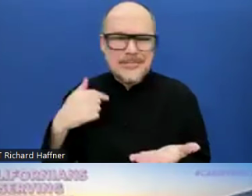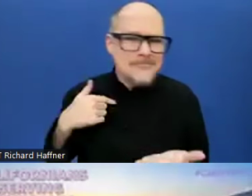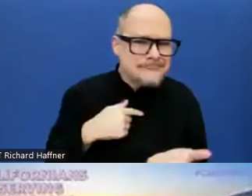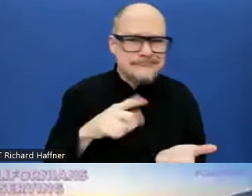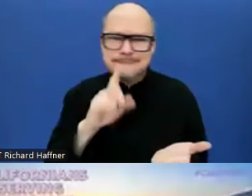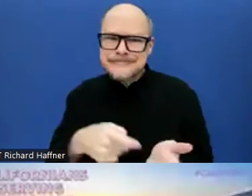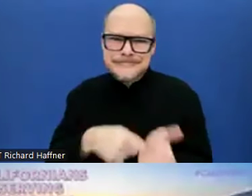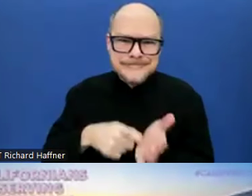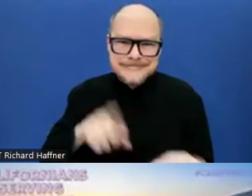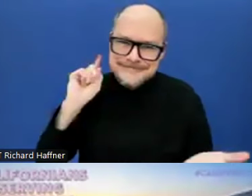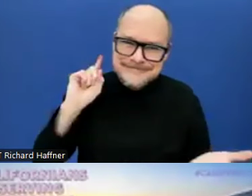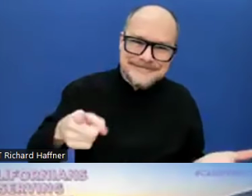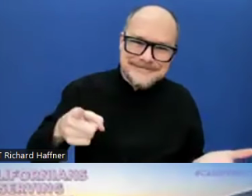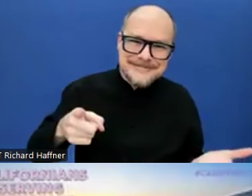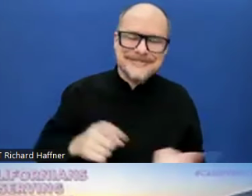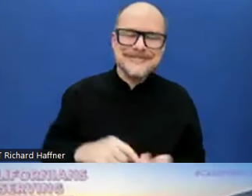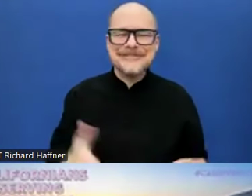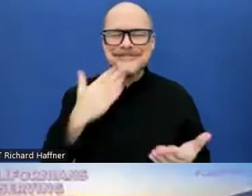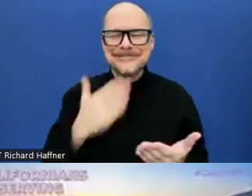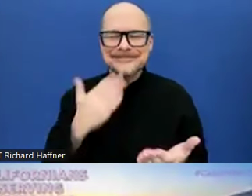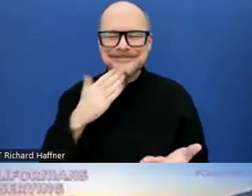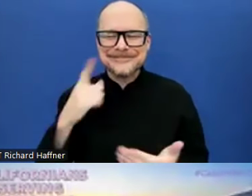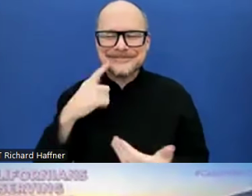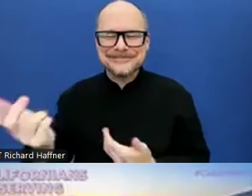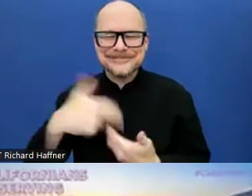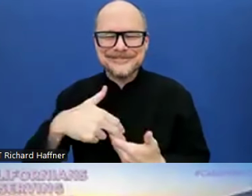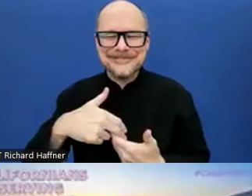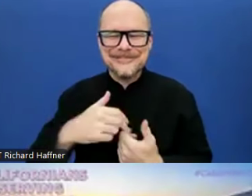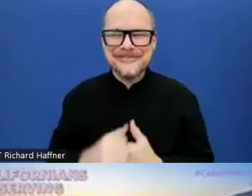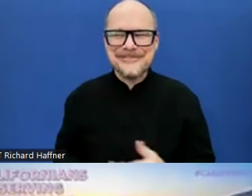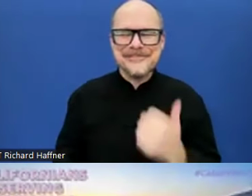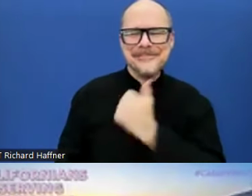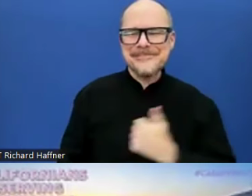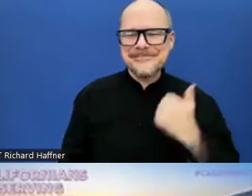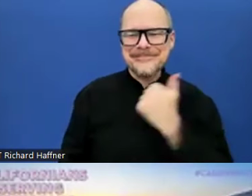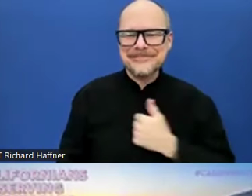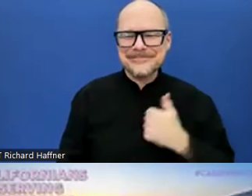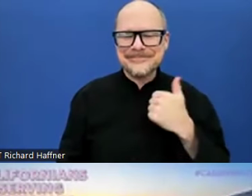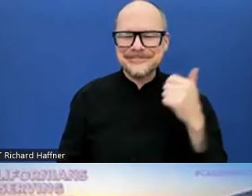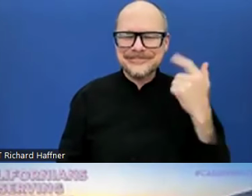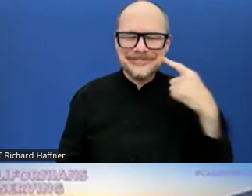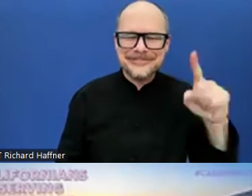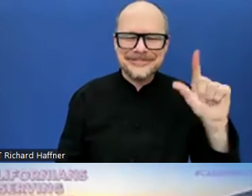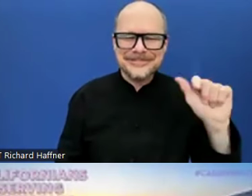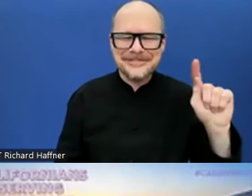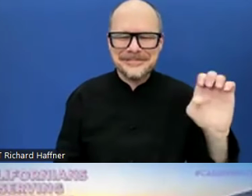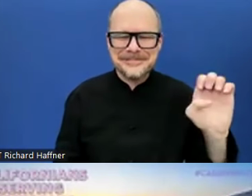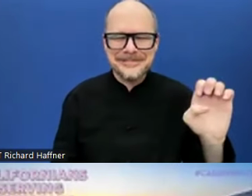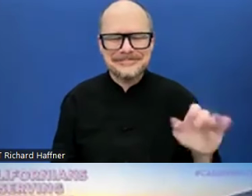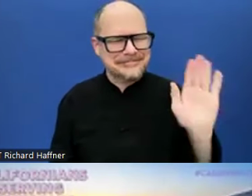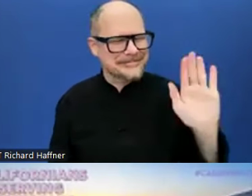for thanks for joining us. Well, sorry okay. about that. Sorry no. for late. No worries, no.